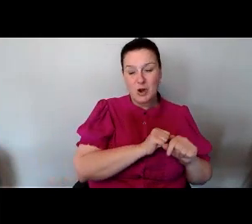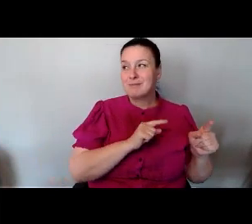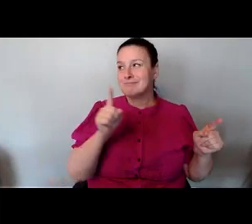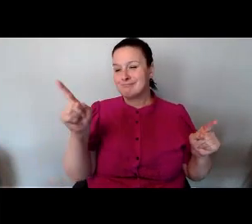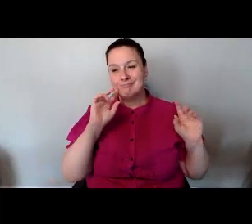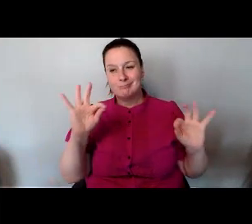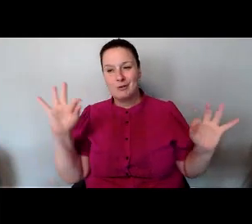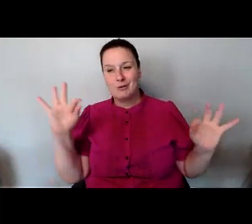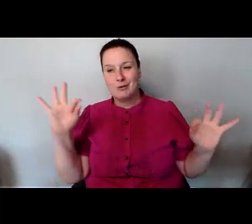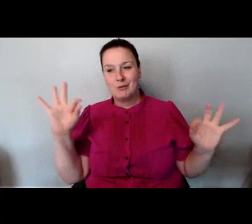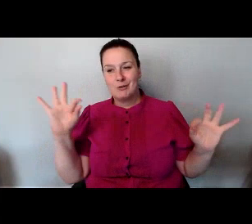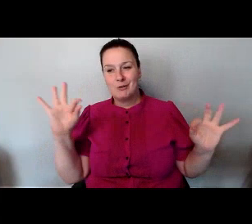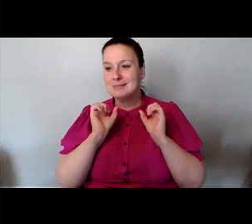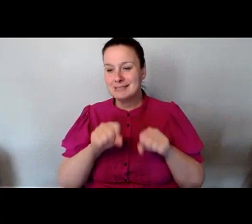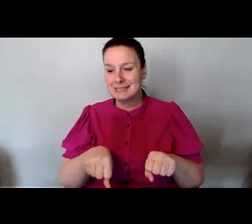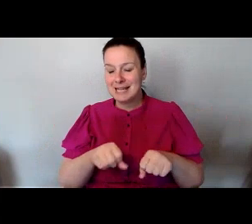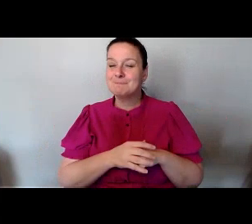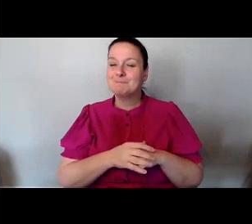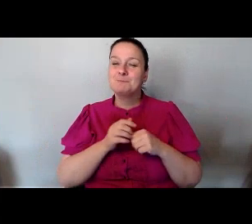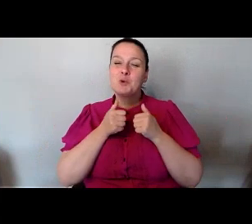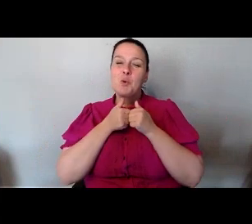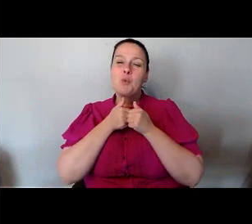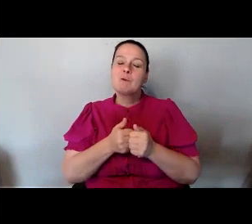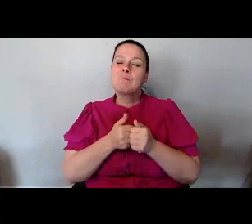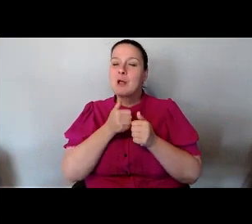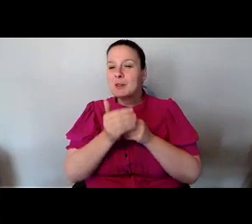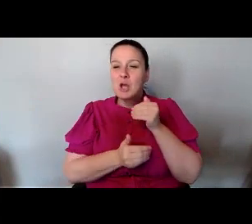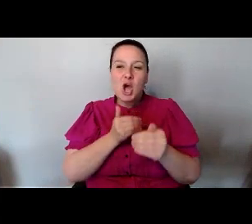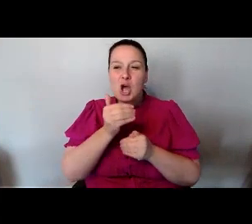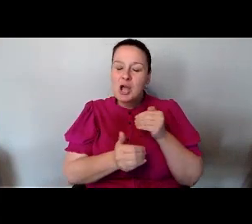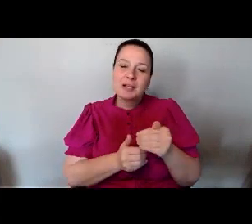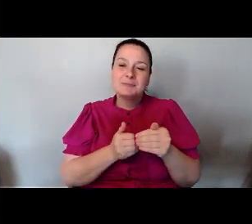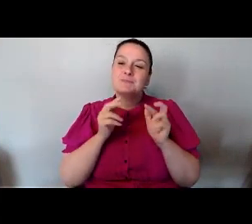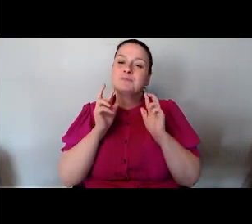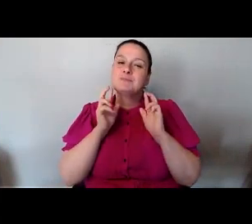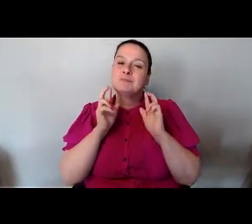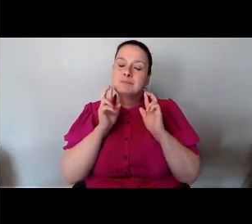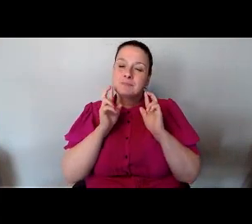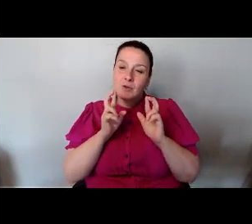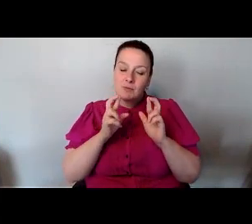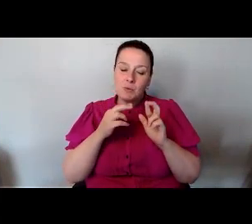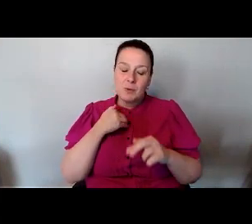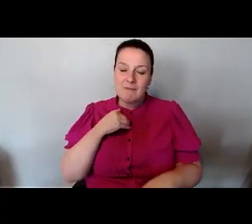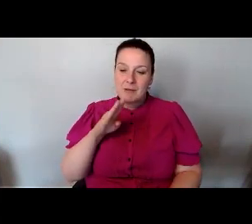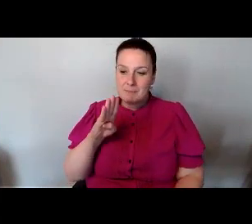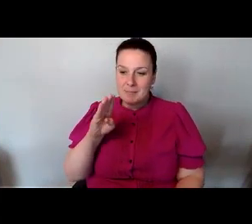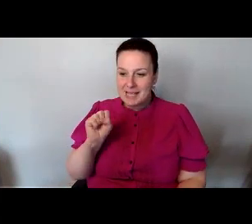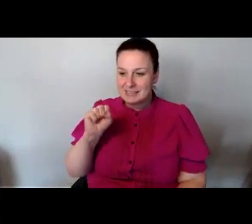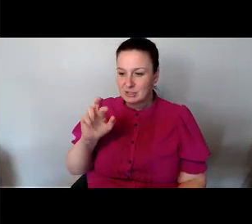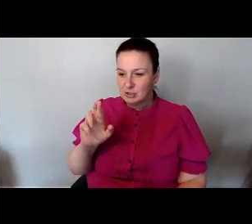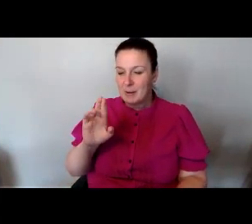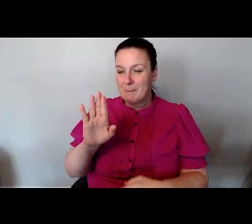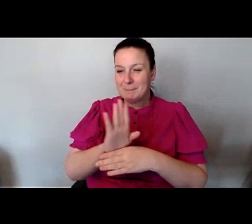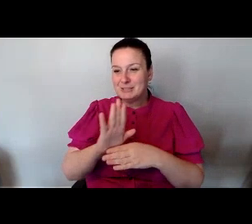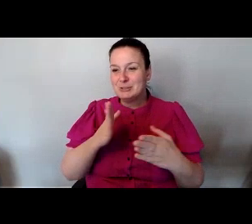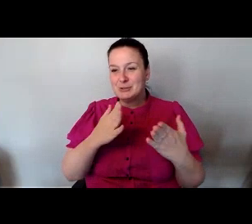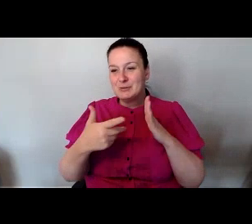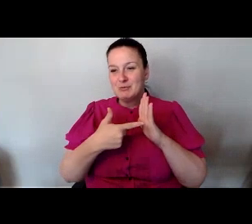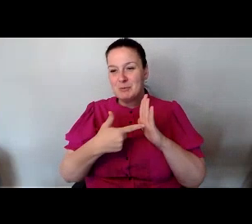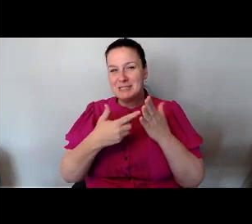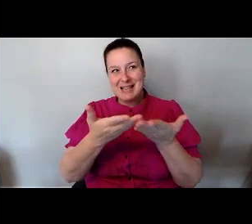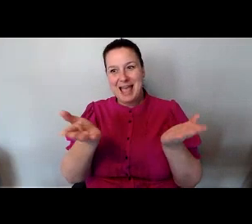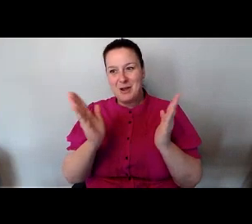partnerships. So we're going to follow along. We're going to hopefully we have our BSR business services representatives out there in the community now, and